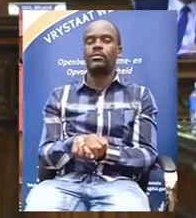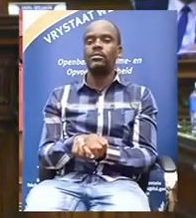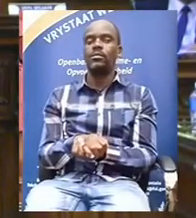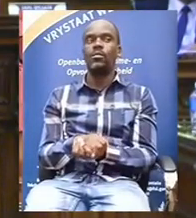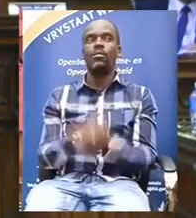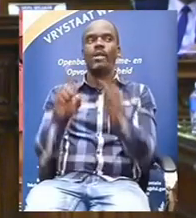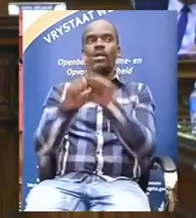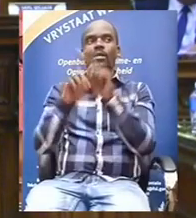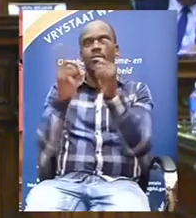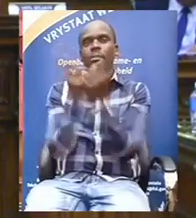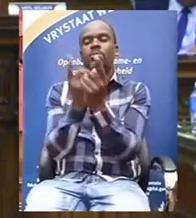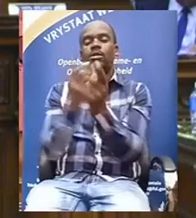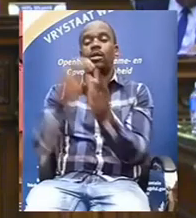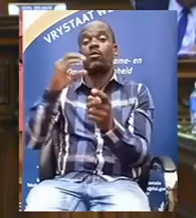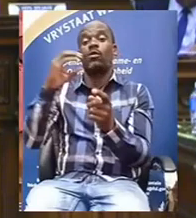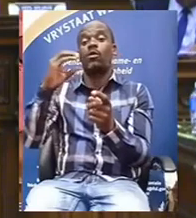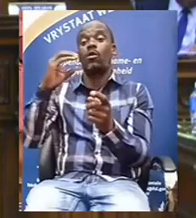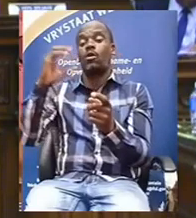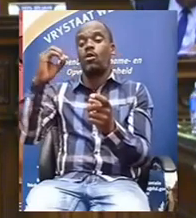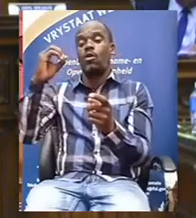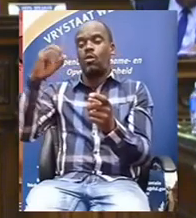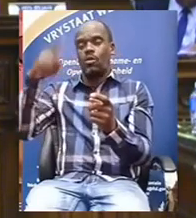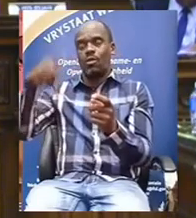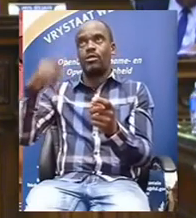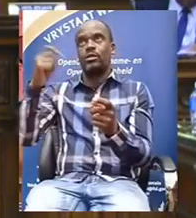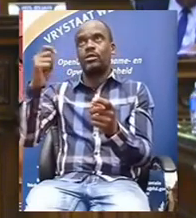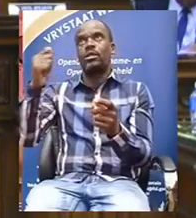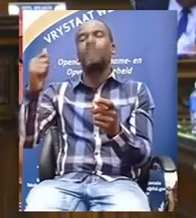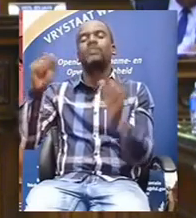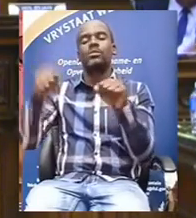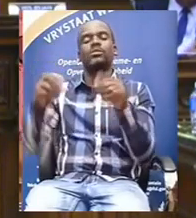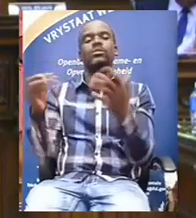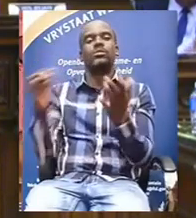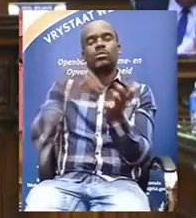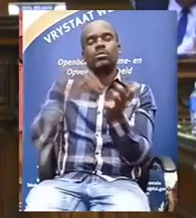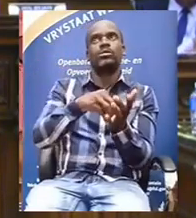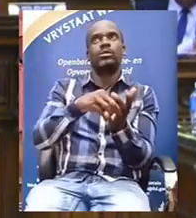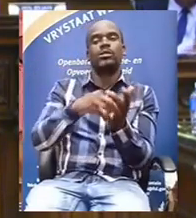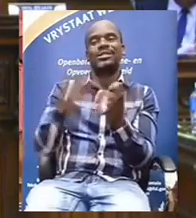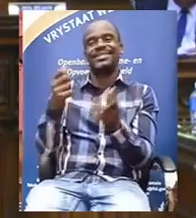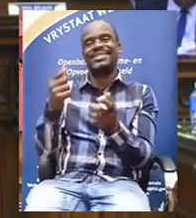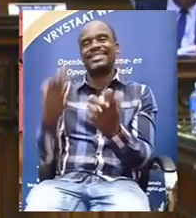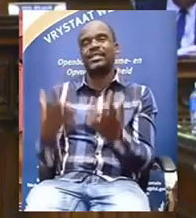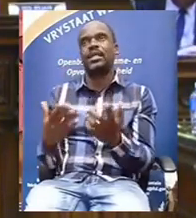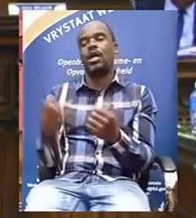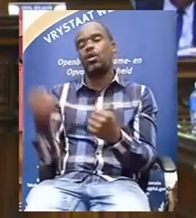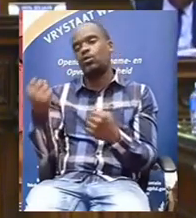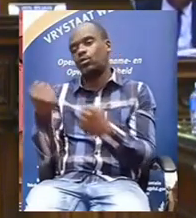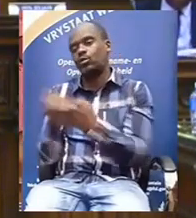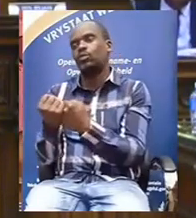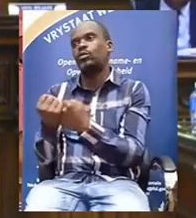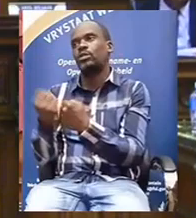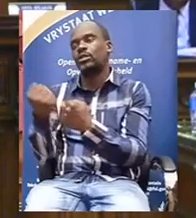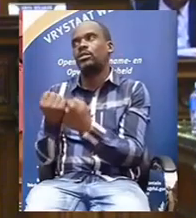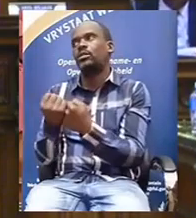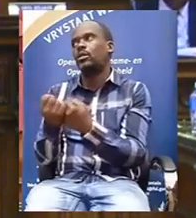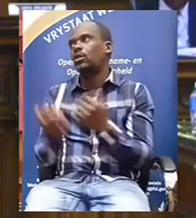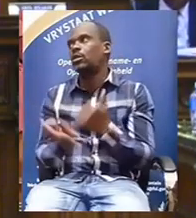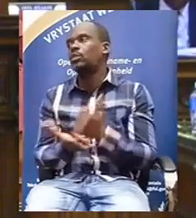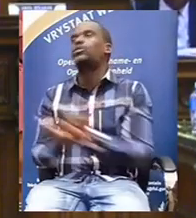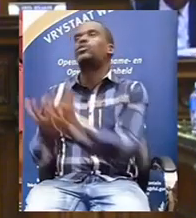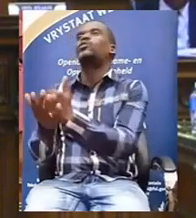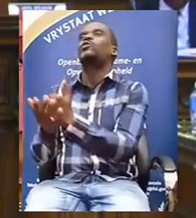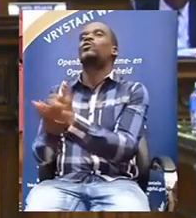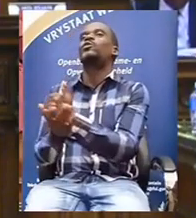the Department of COCTA must continue to put money in assisting our municipalities, because the challenge